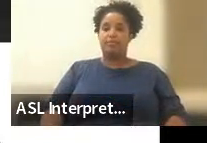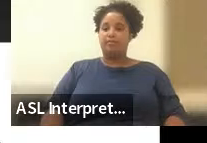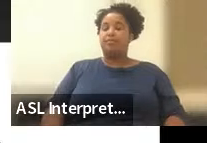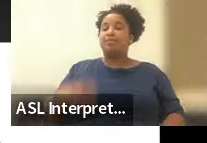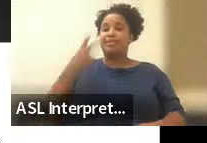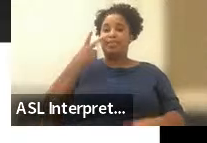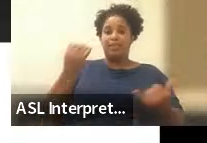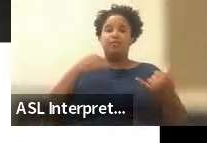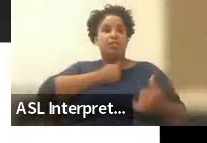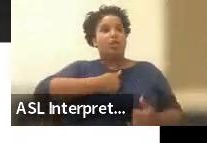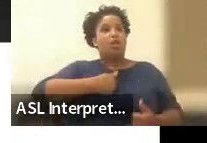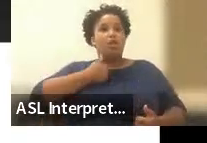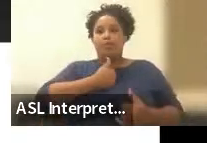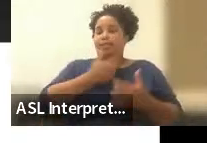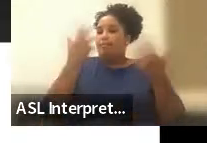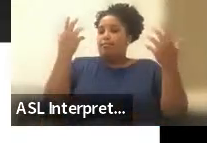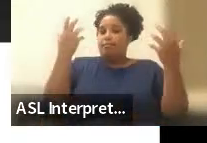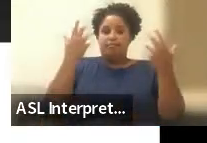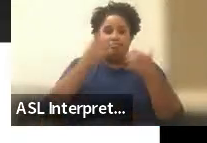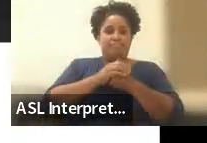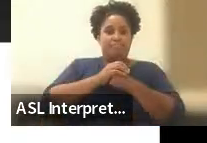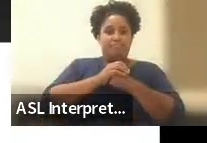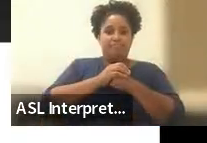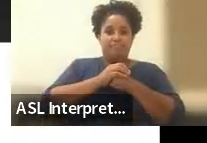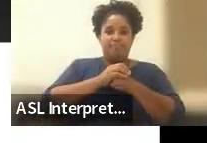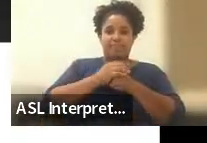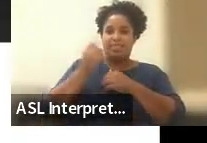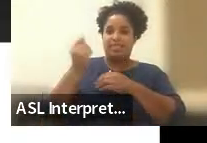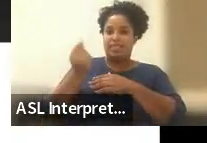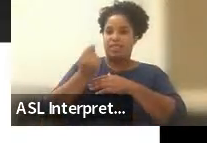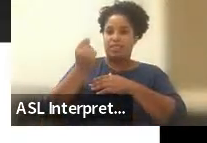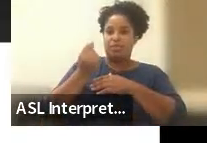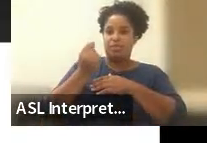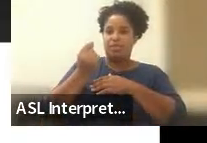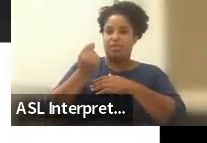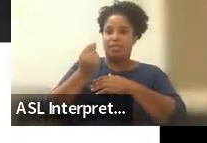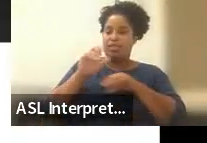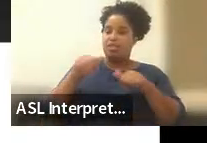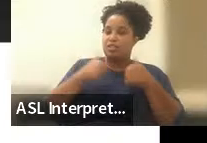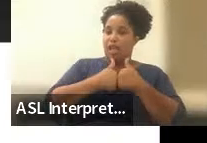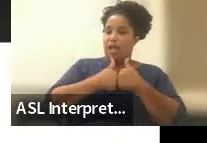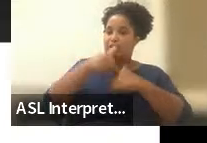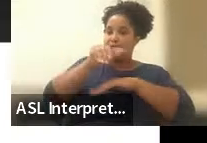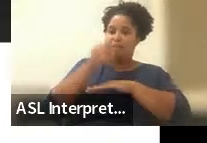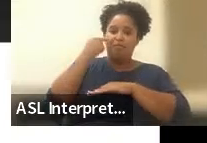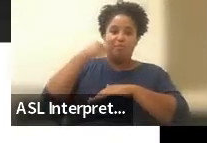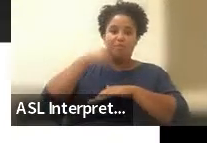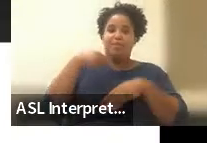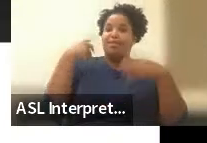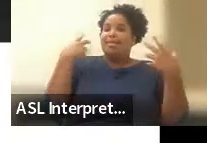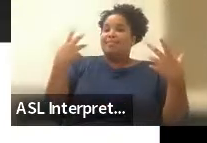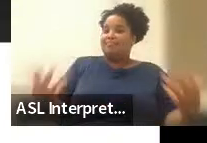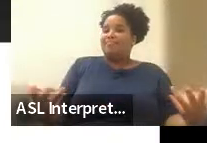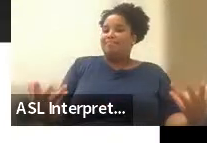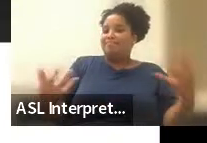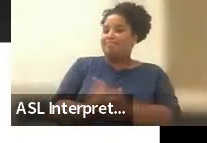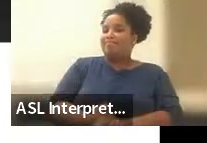All right. everyone. It's Tuesday. It's a tricky evening for me.